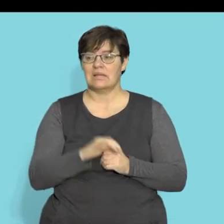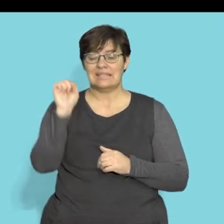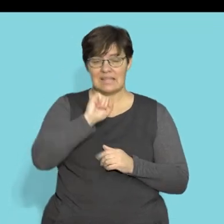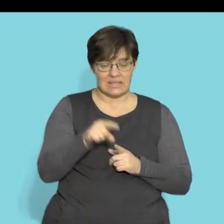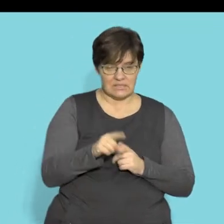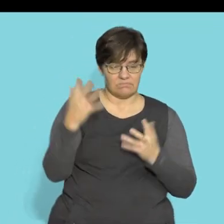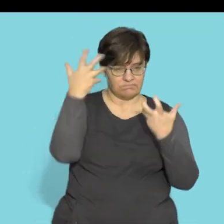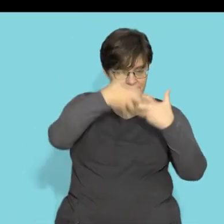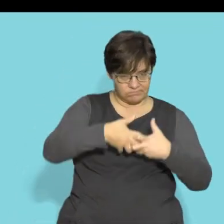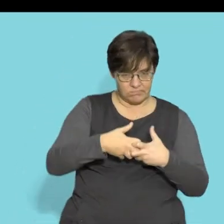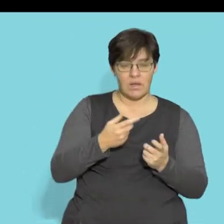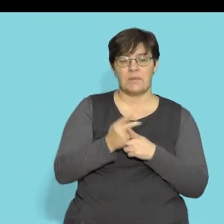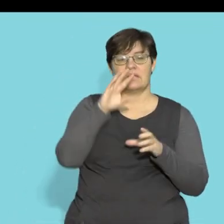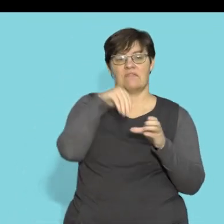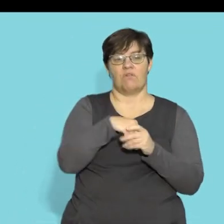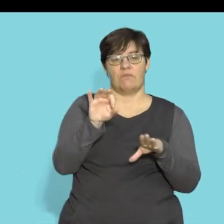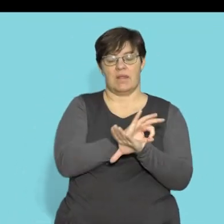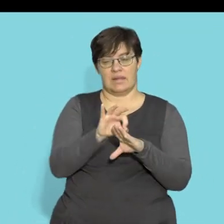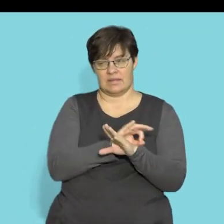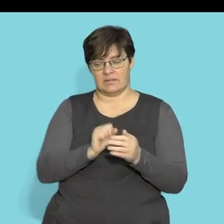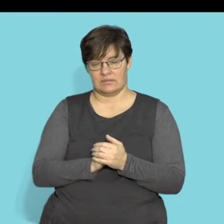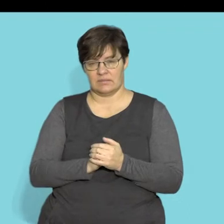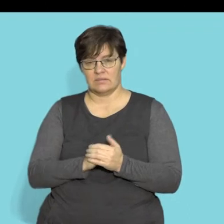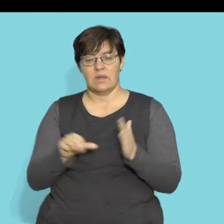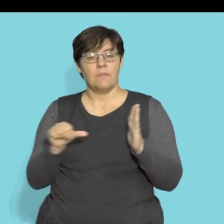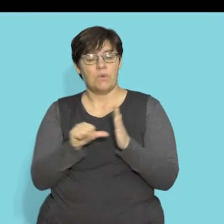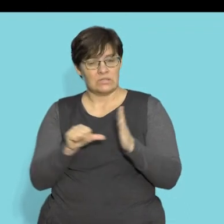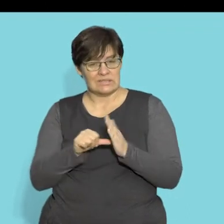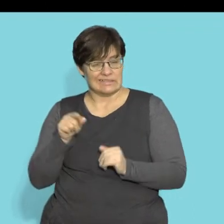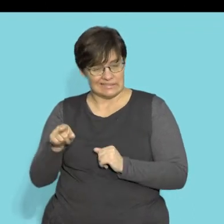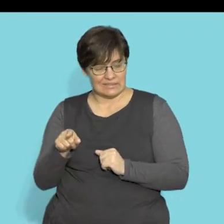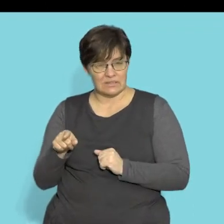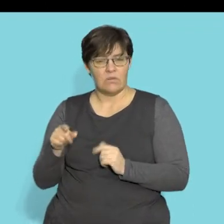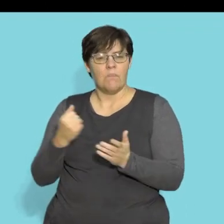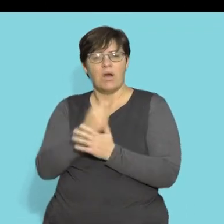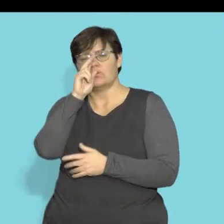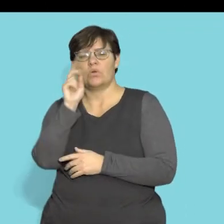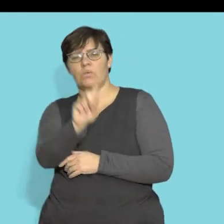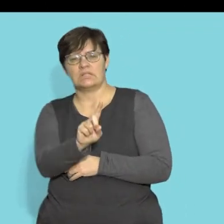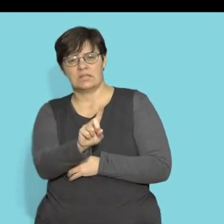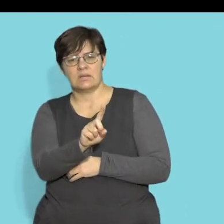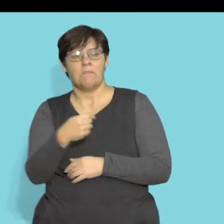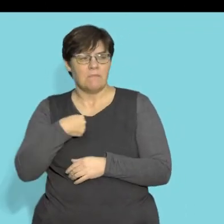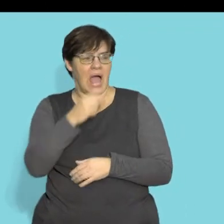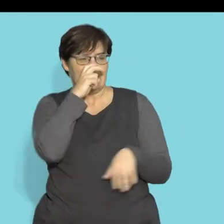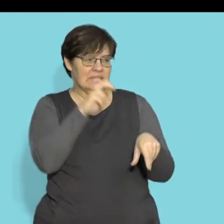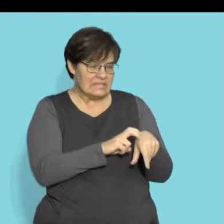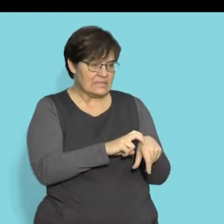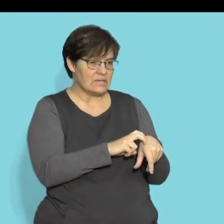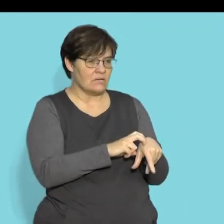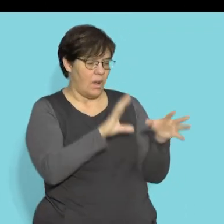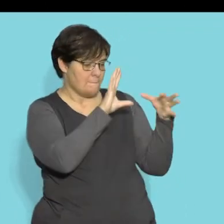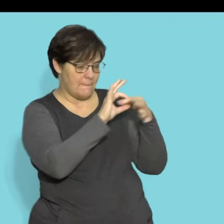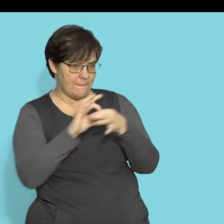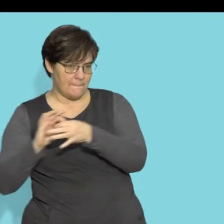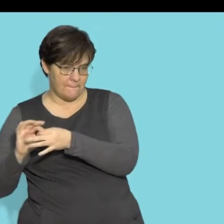synthesis concept in your planning. It's important that in this essay we look at what is needed to be able to string